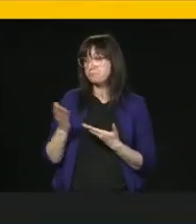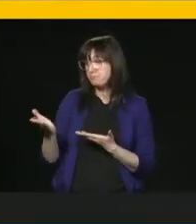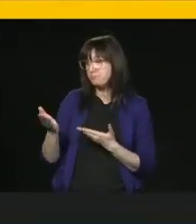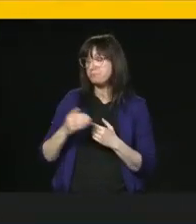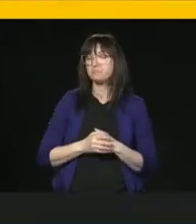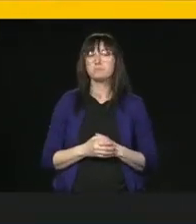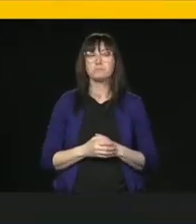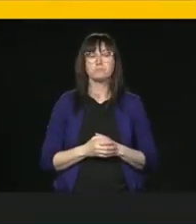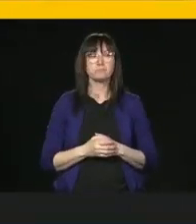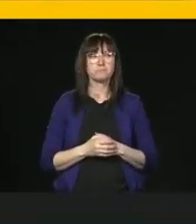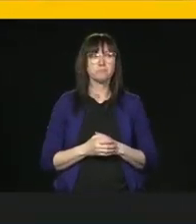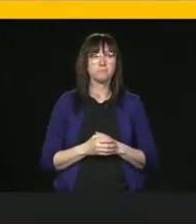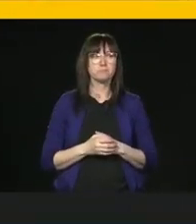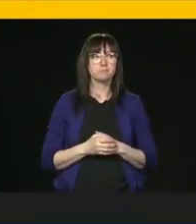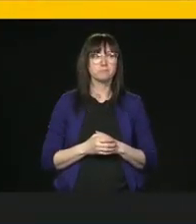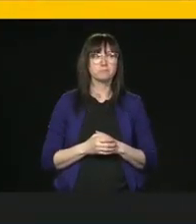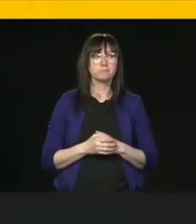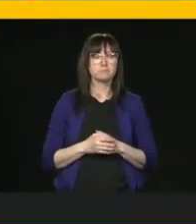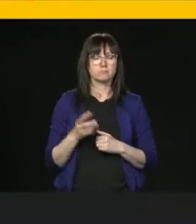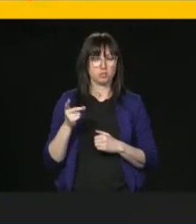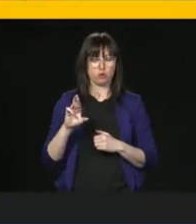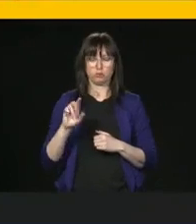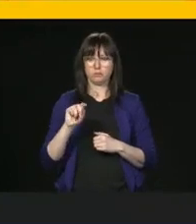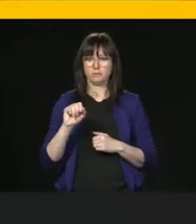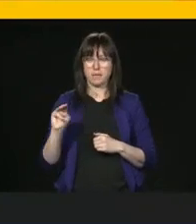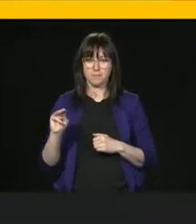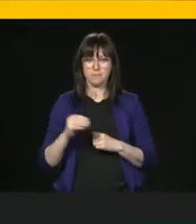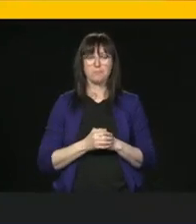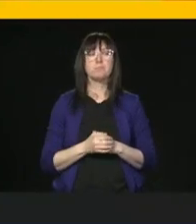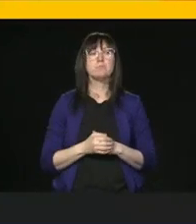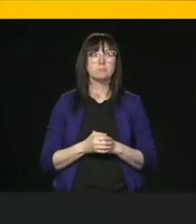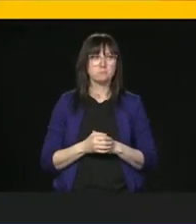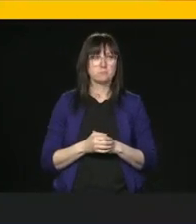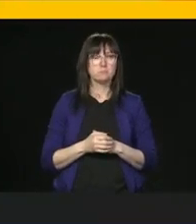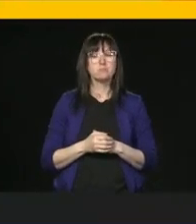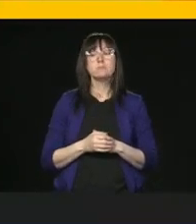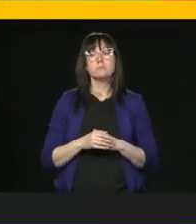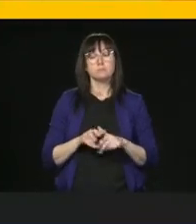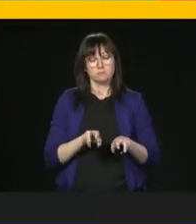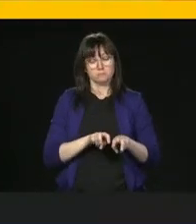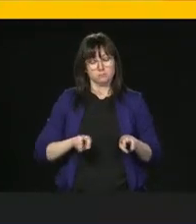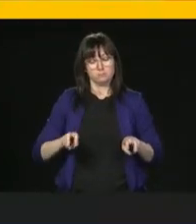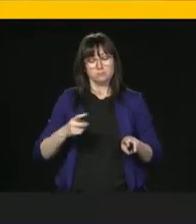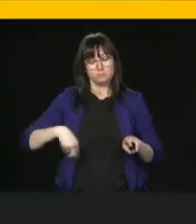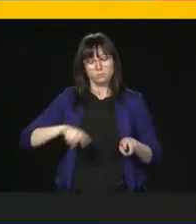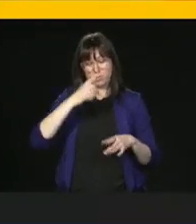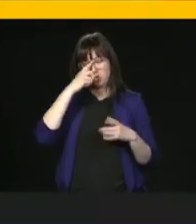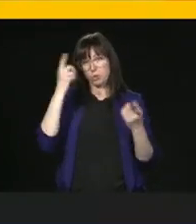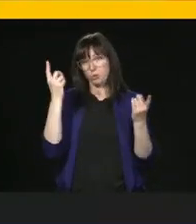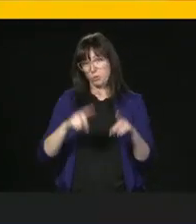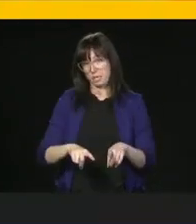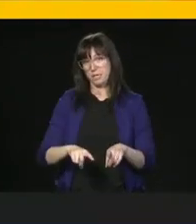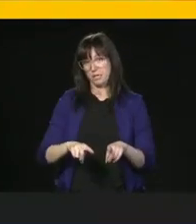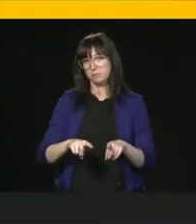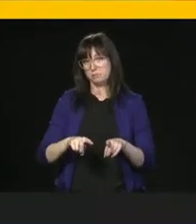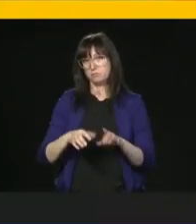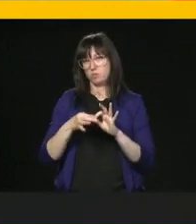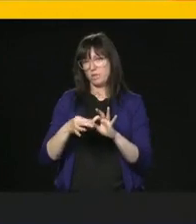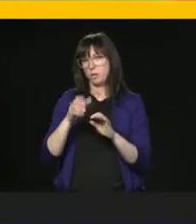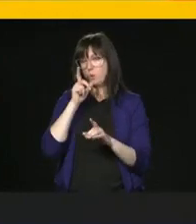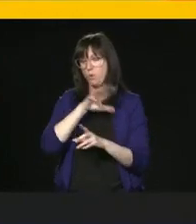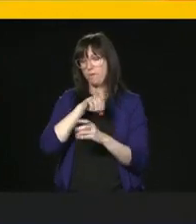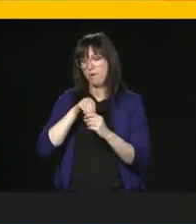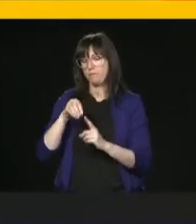So I think all of us agree around the Special Advisory Committee and the Chief Medical Officers that